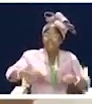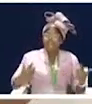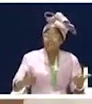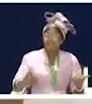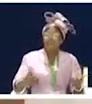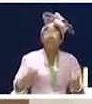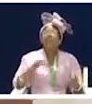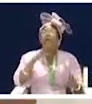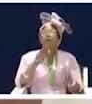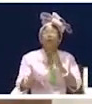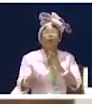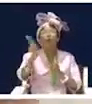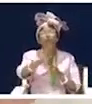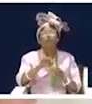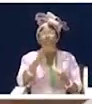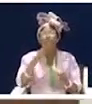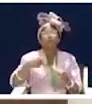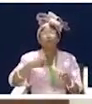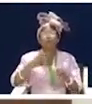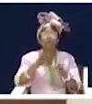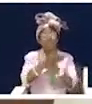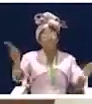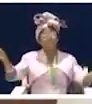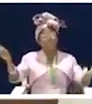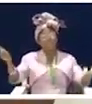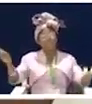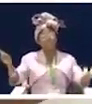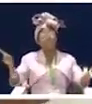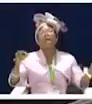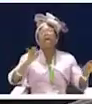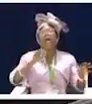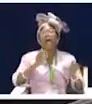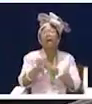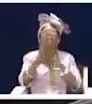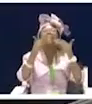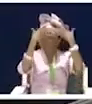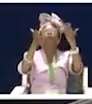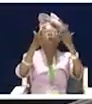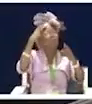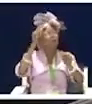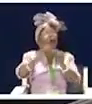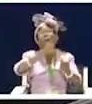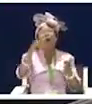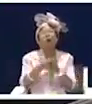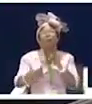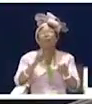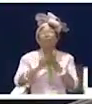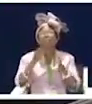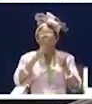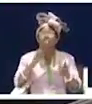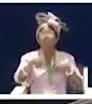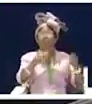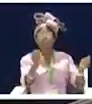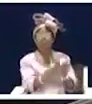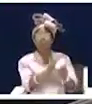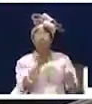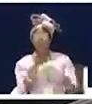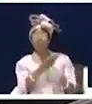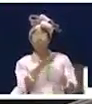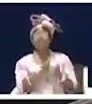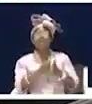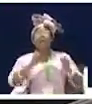as a ransom for us, but we were delivered. I thank God for everybody that God used for us. To this and many more, I